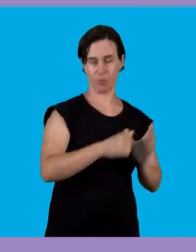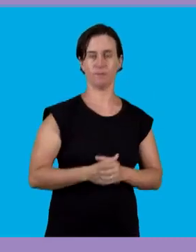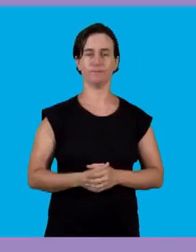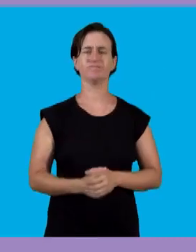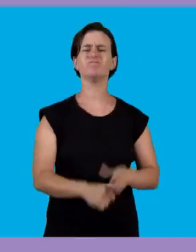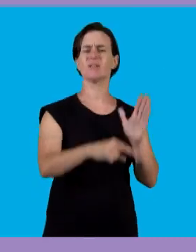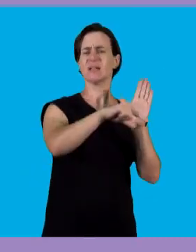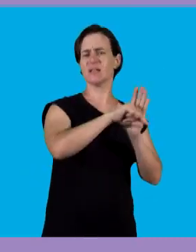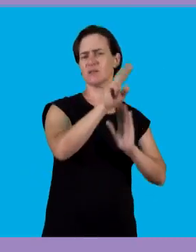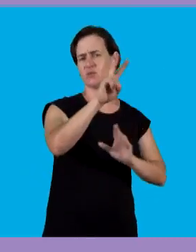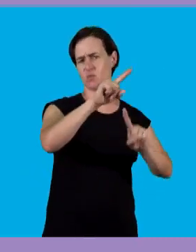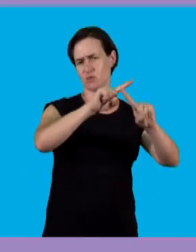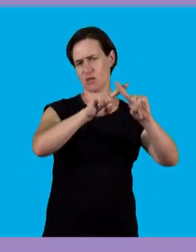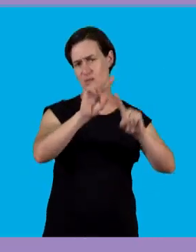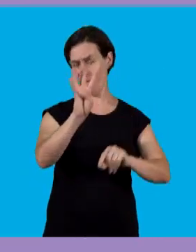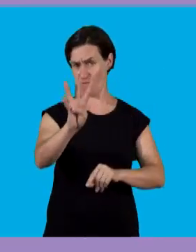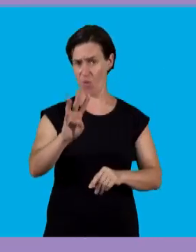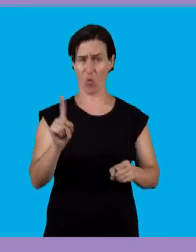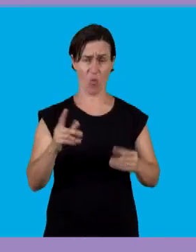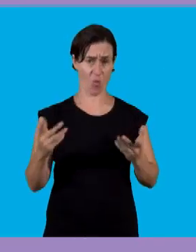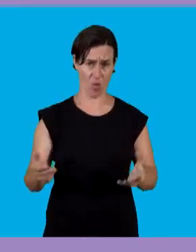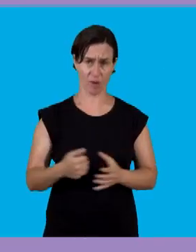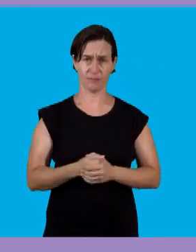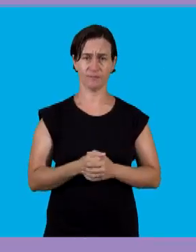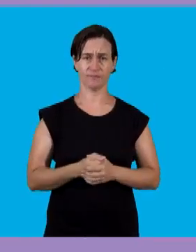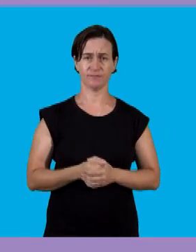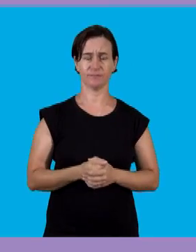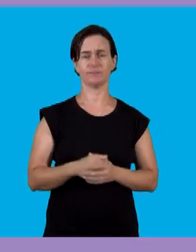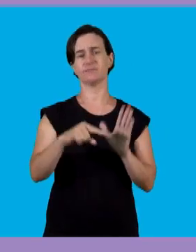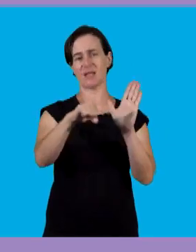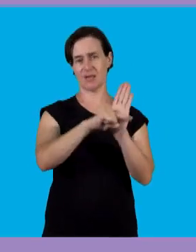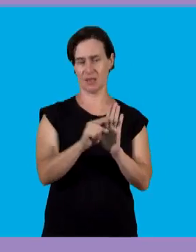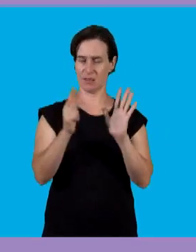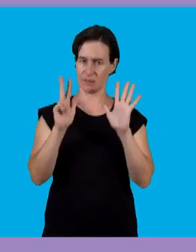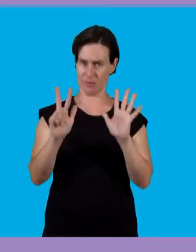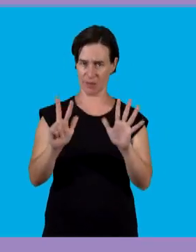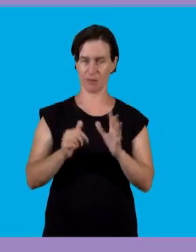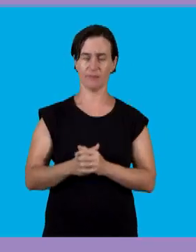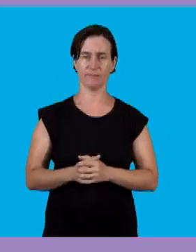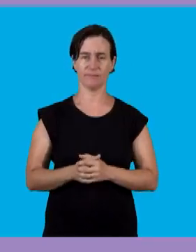give us. So -2 multiplied by 4, that is going to give us a